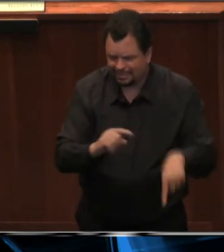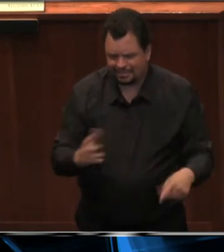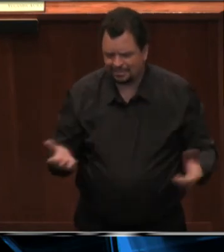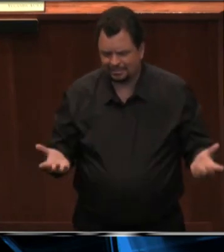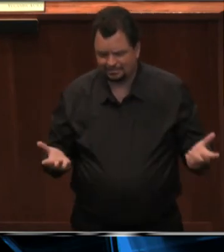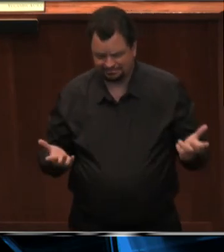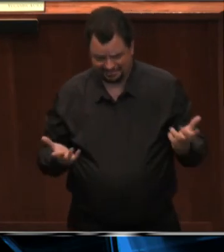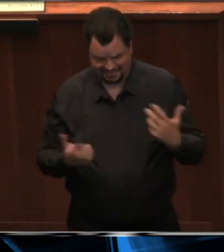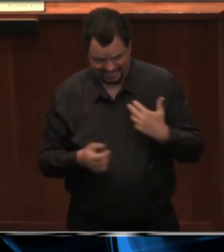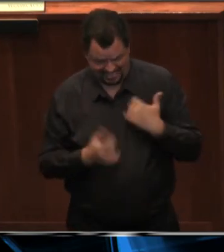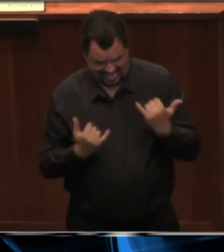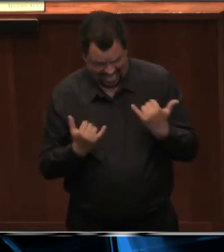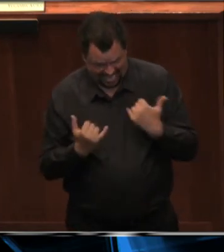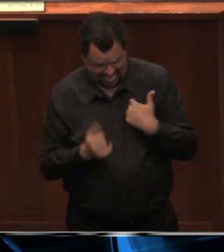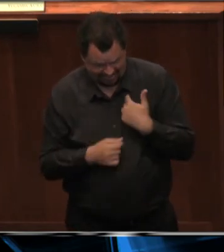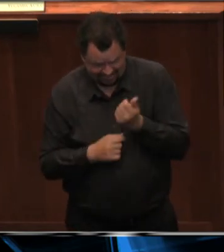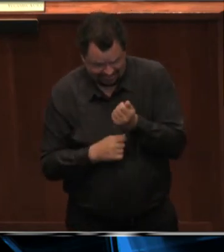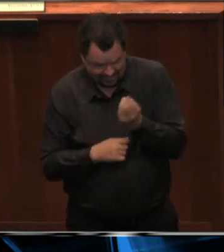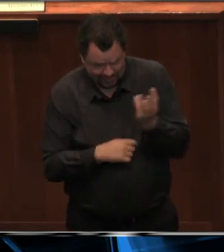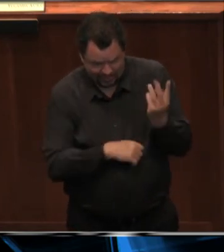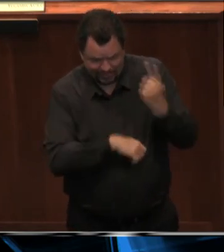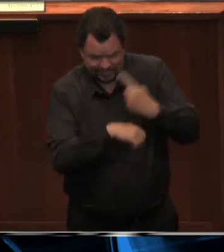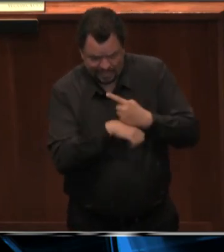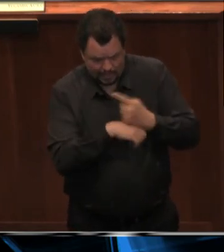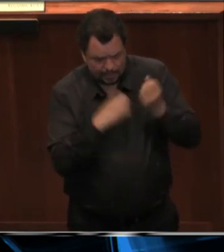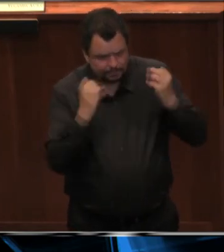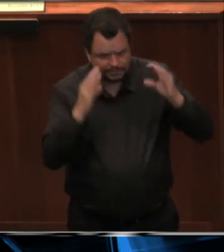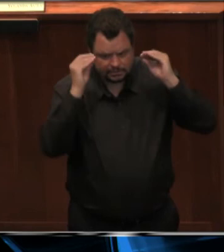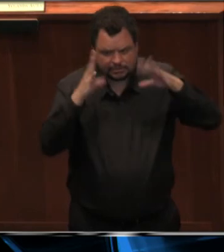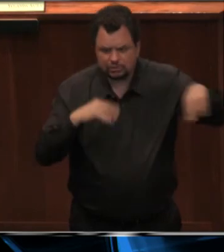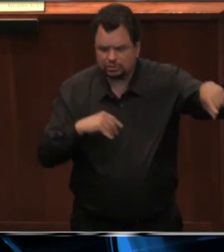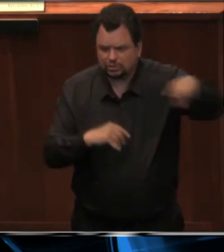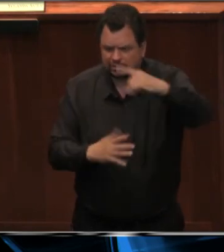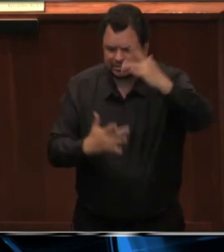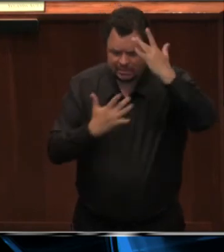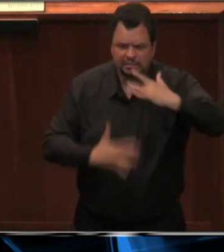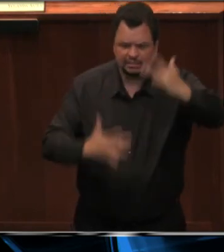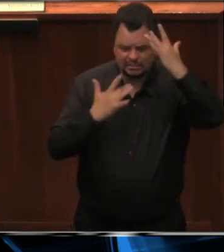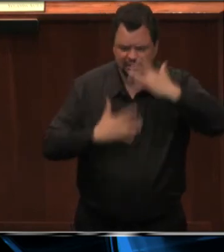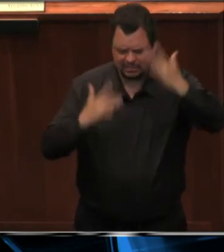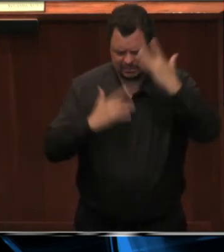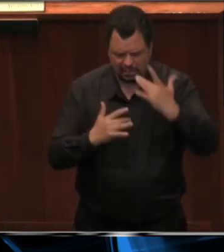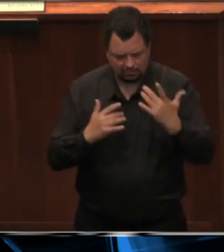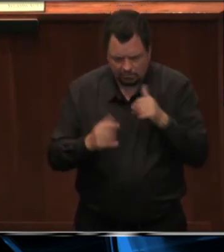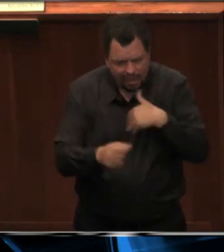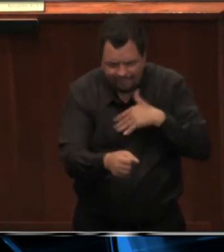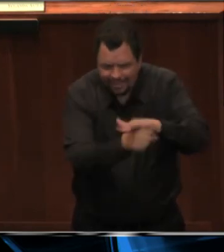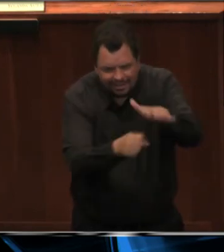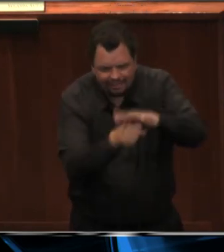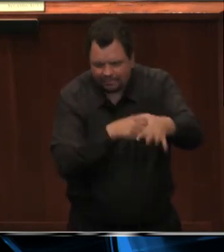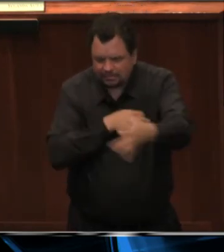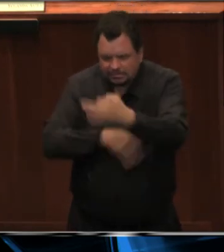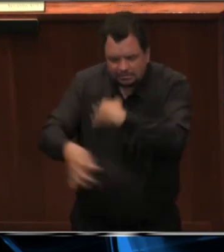replaced. I know many people think we can be, but we're not replaceable. Our students love us, they miss us, we miss them. We want to go